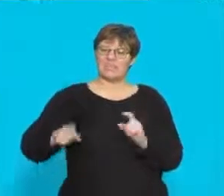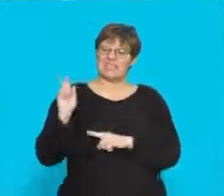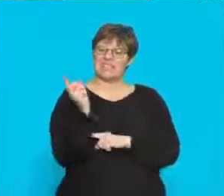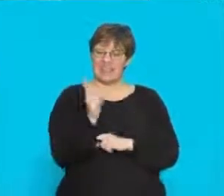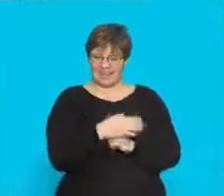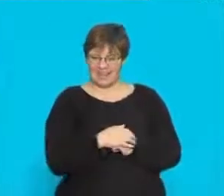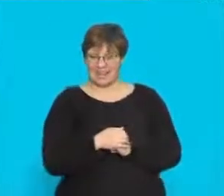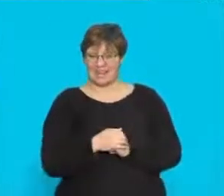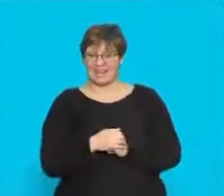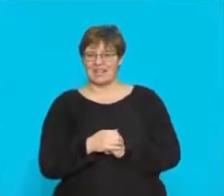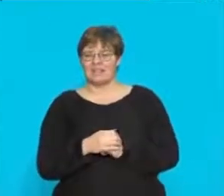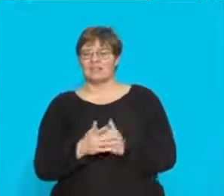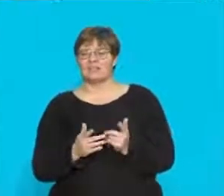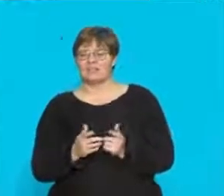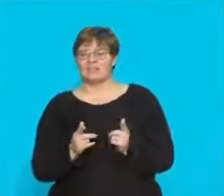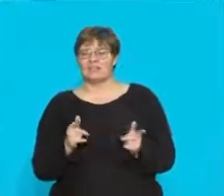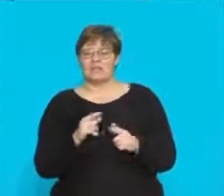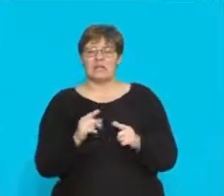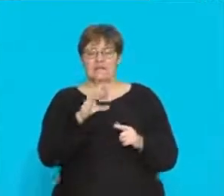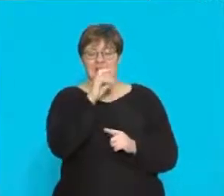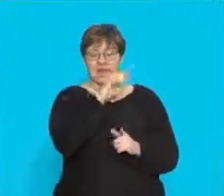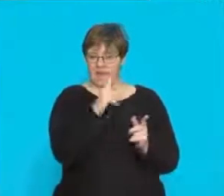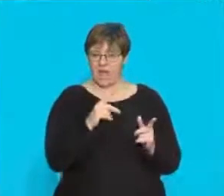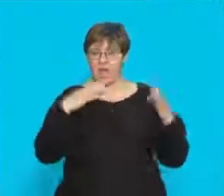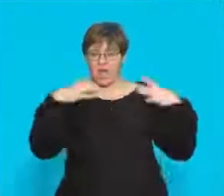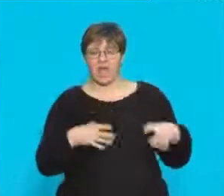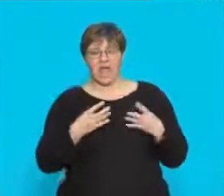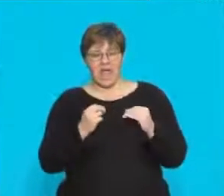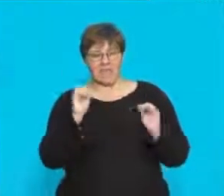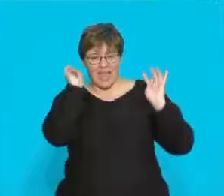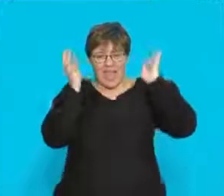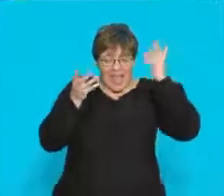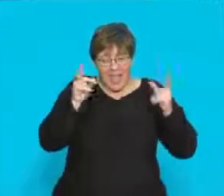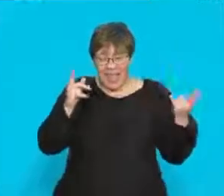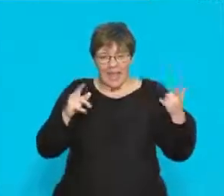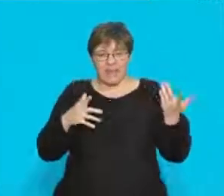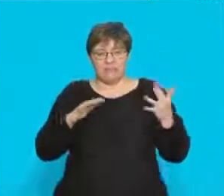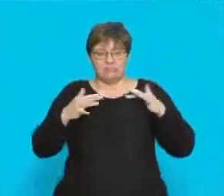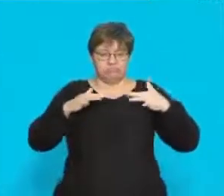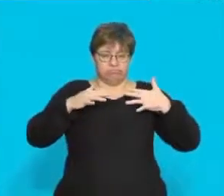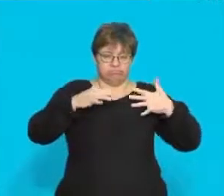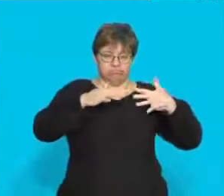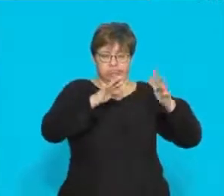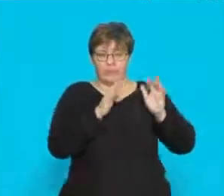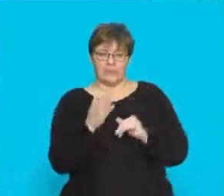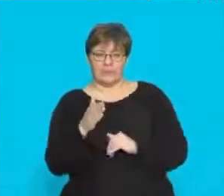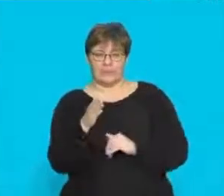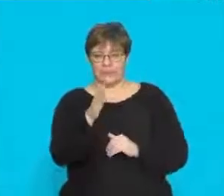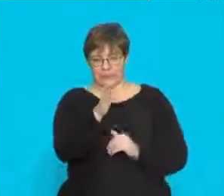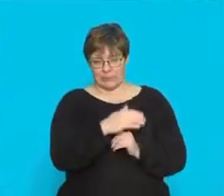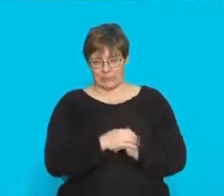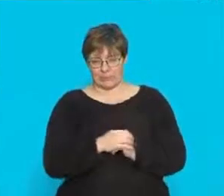got your amoeboid that slinks around, your cilia that's got all these little hairs beating that gets it on its way, and